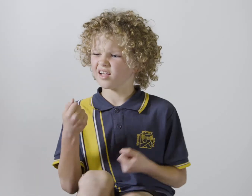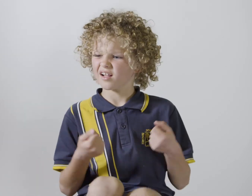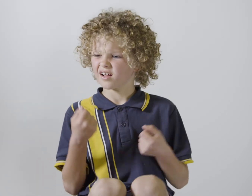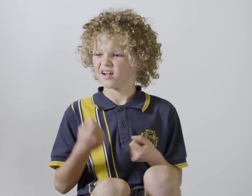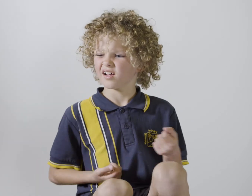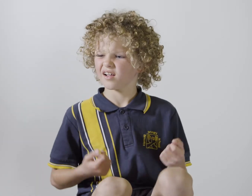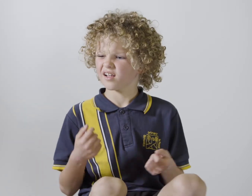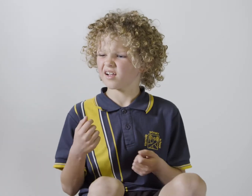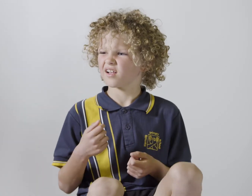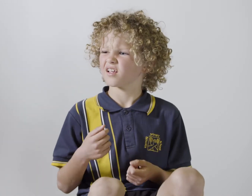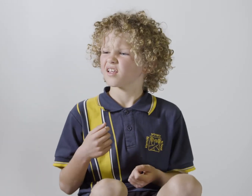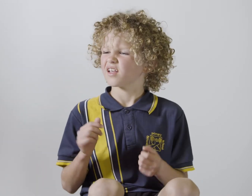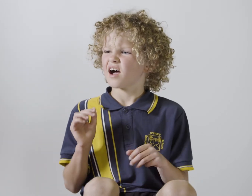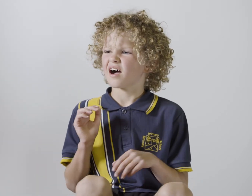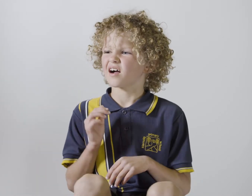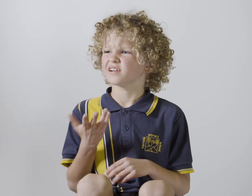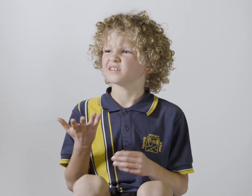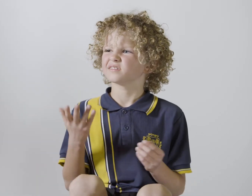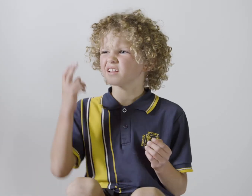I have one toy car.